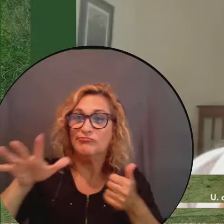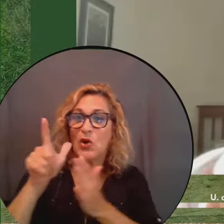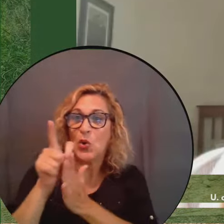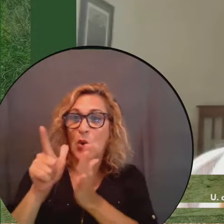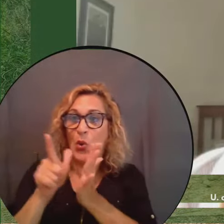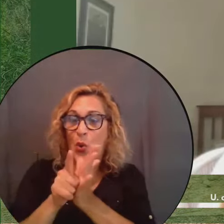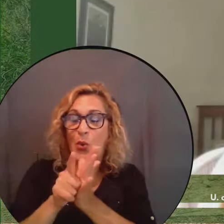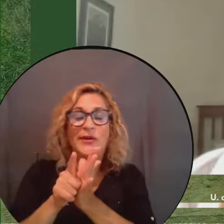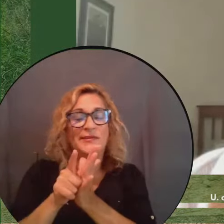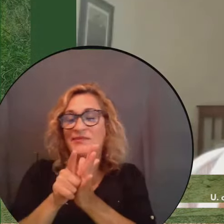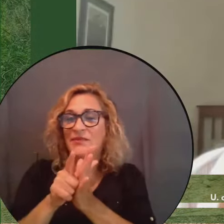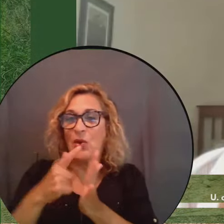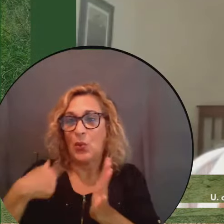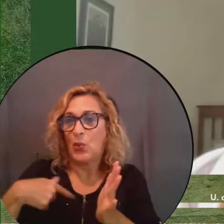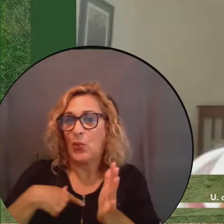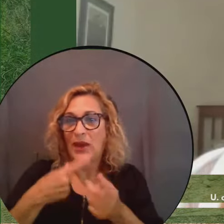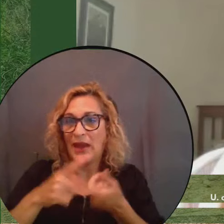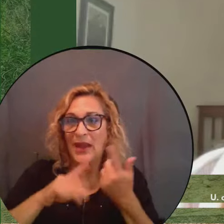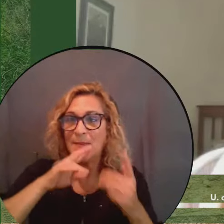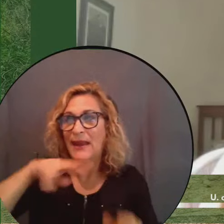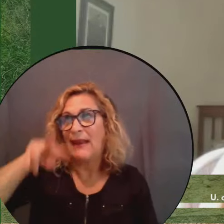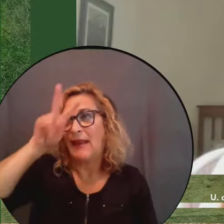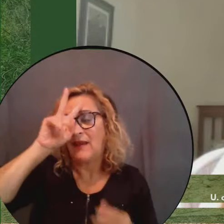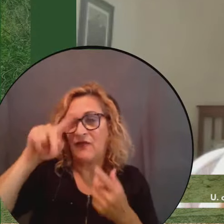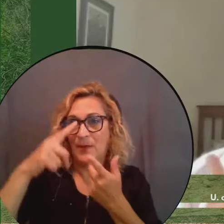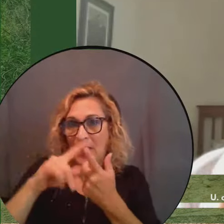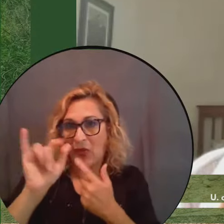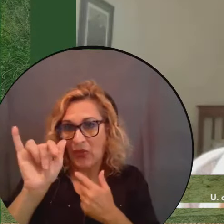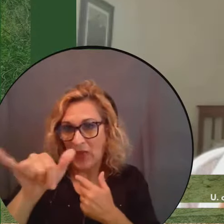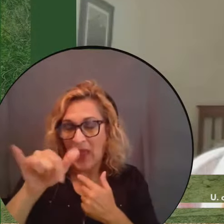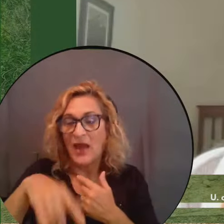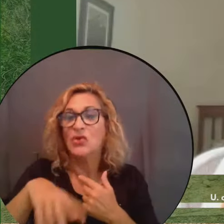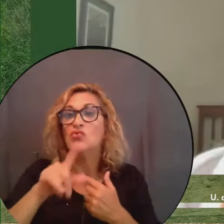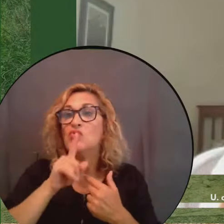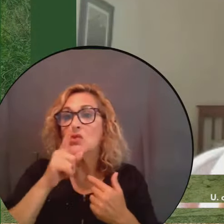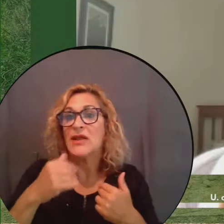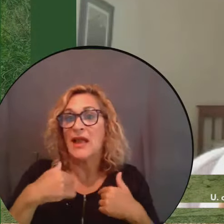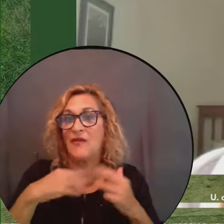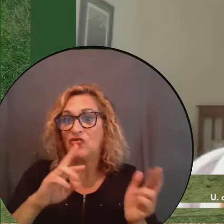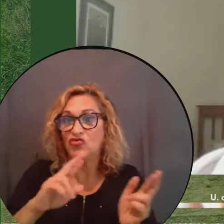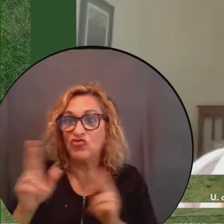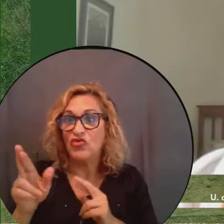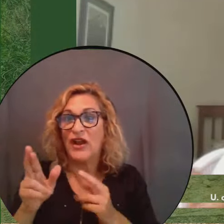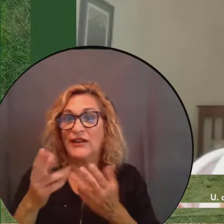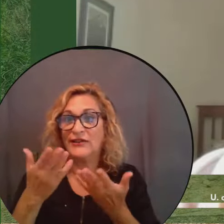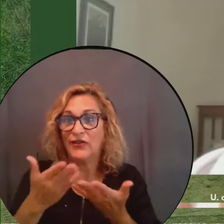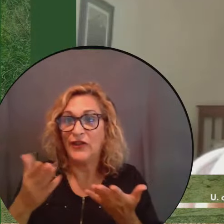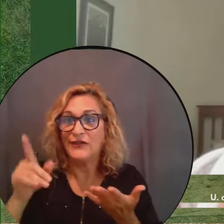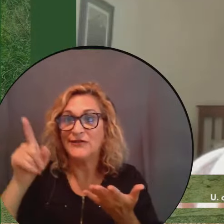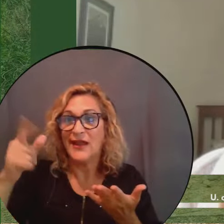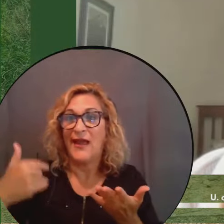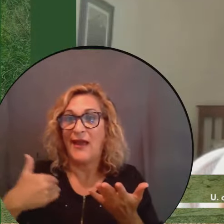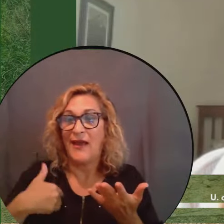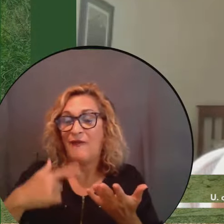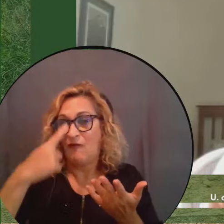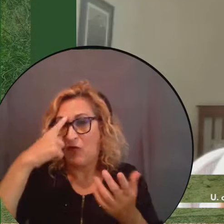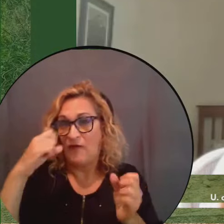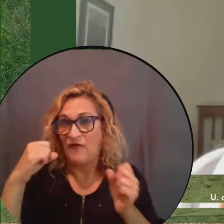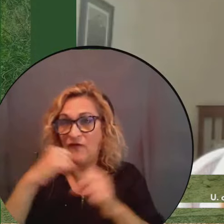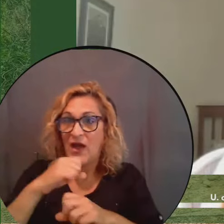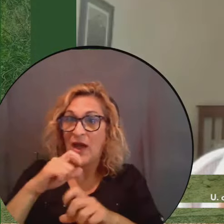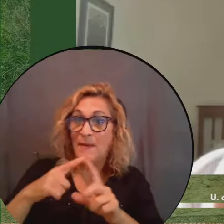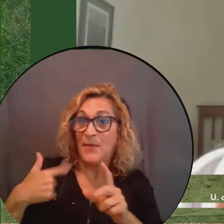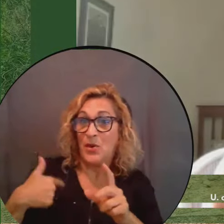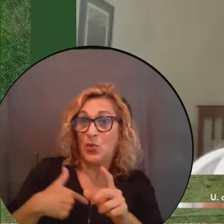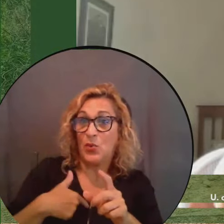yet there are strategies at our disposal to be able to fight them on their own terrain. And we need to be able to